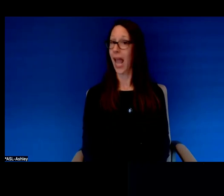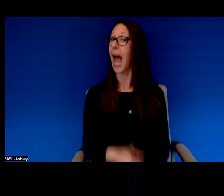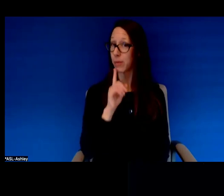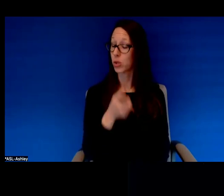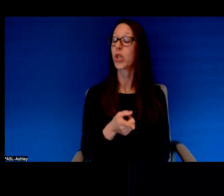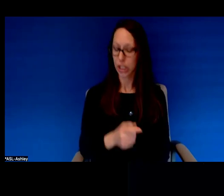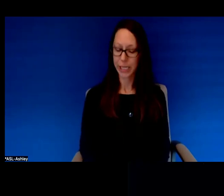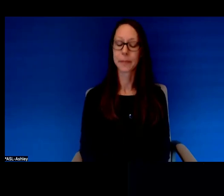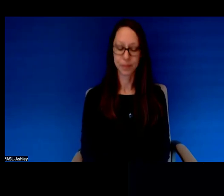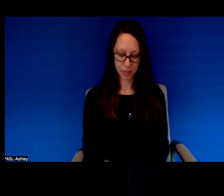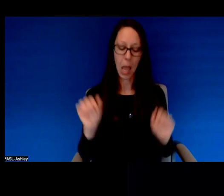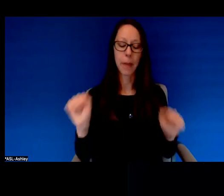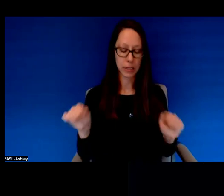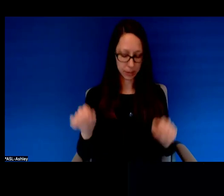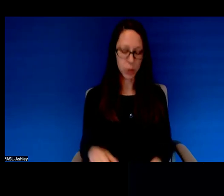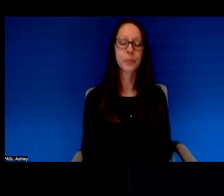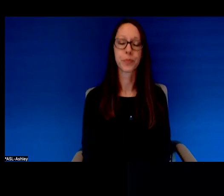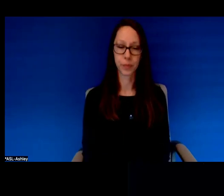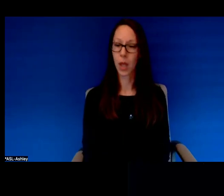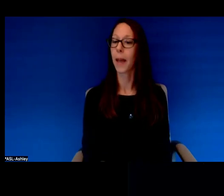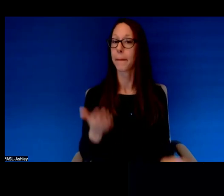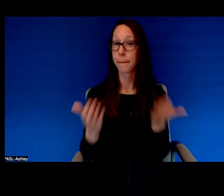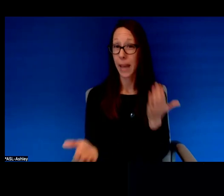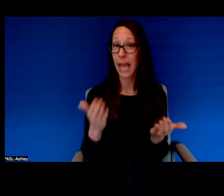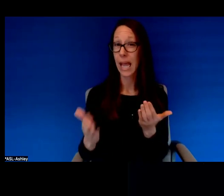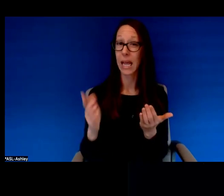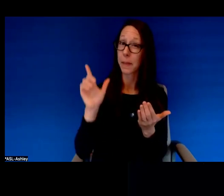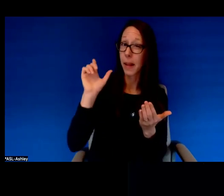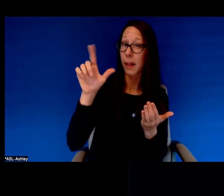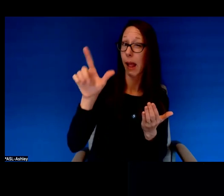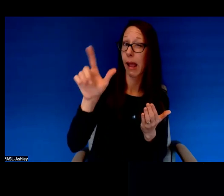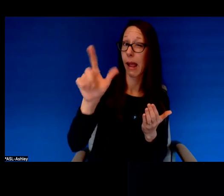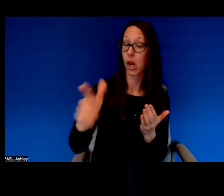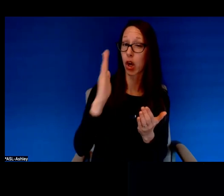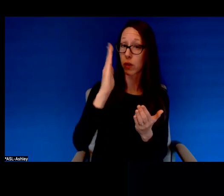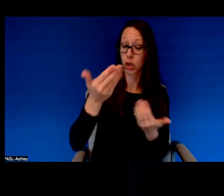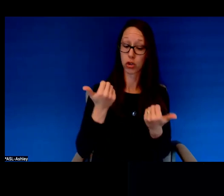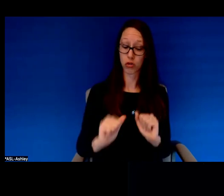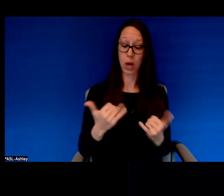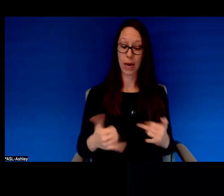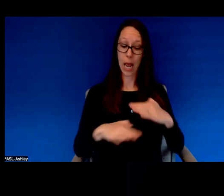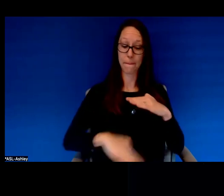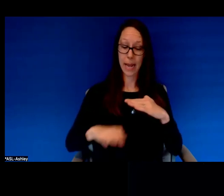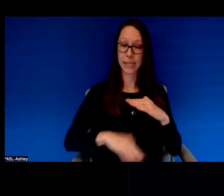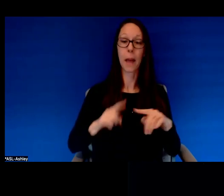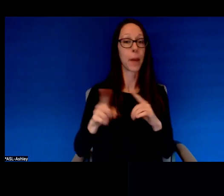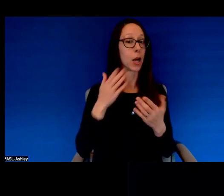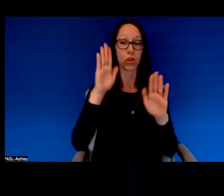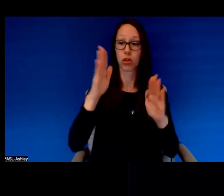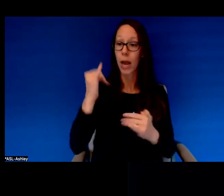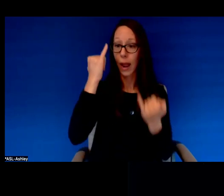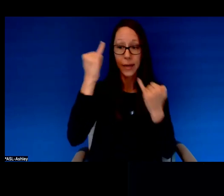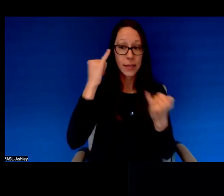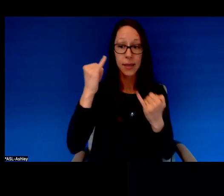Absolutely. Absolutely, that is possible. I think it might be a little bit far in the future as we're still trying to get the basics, but it's a great idea. And that's